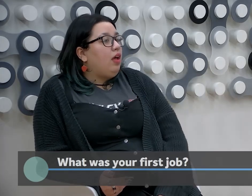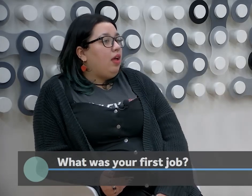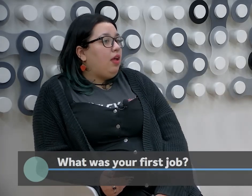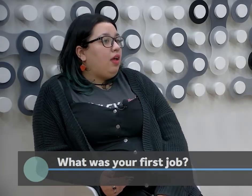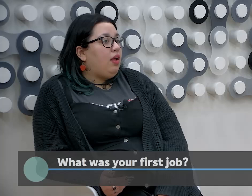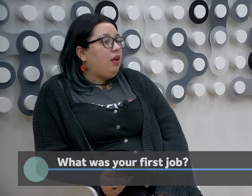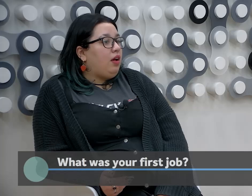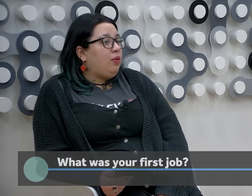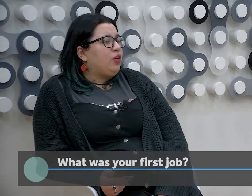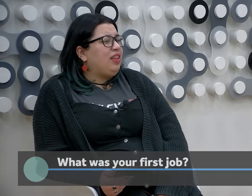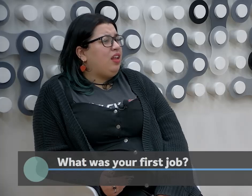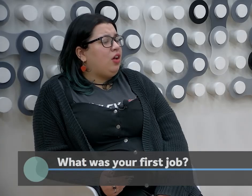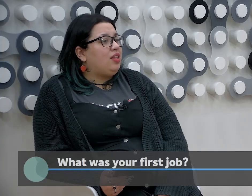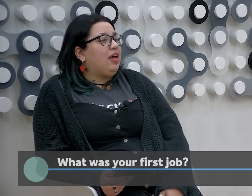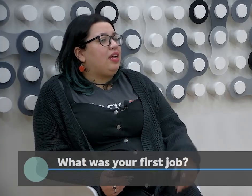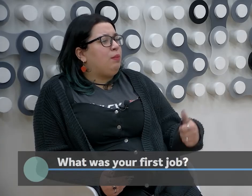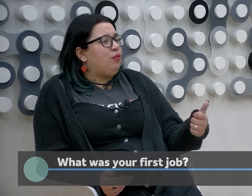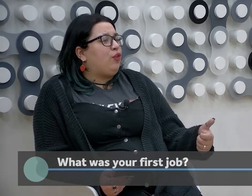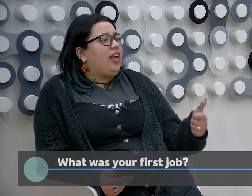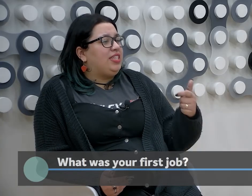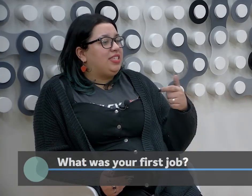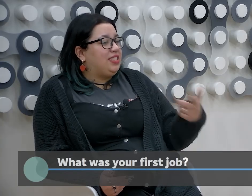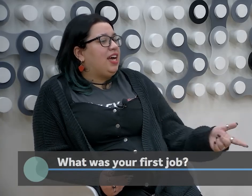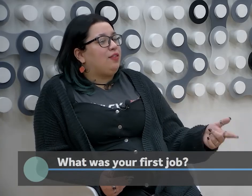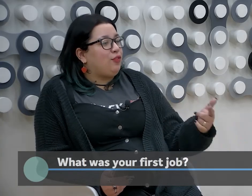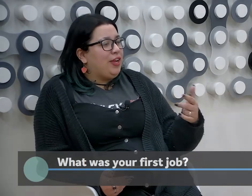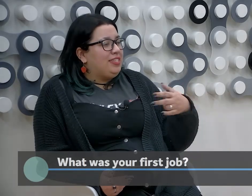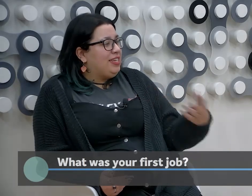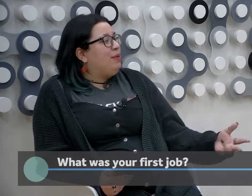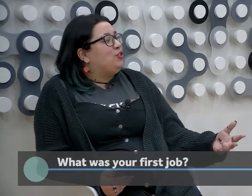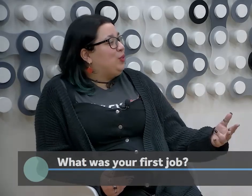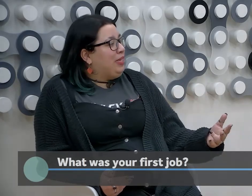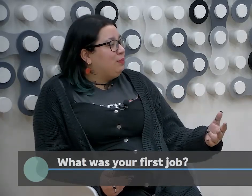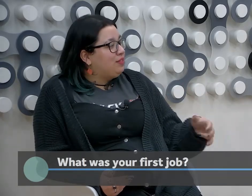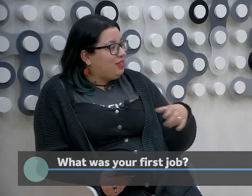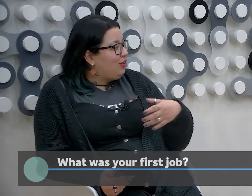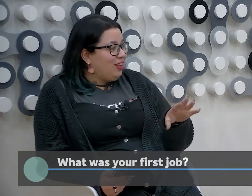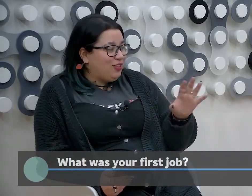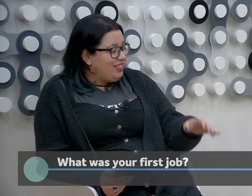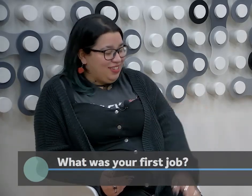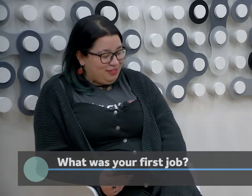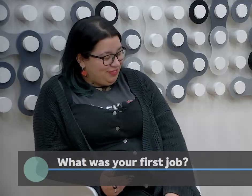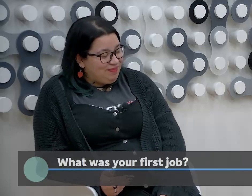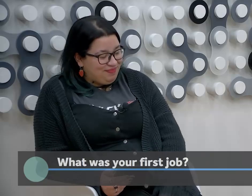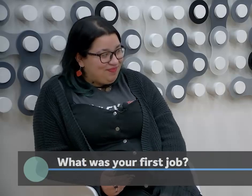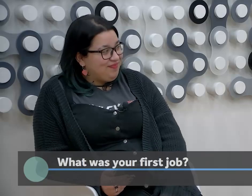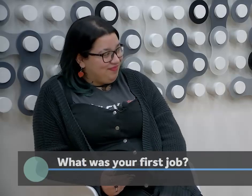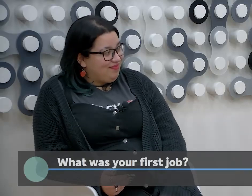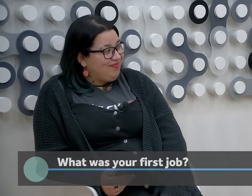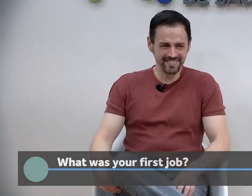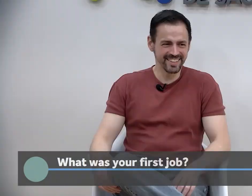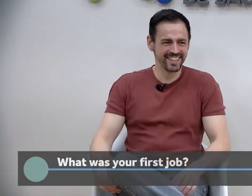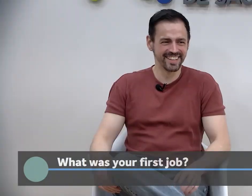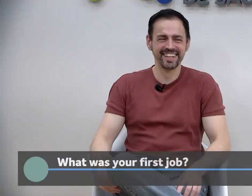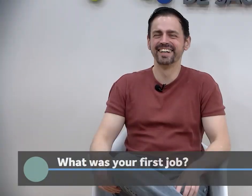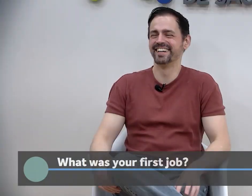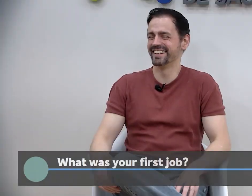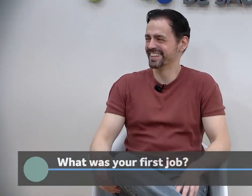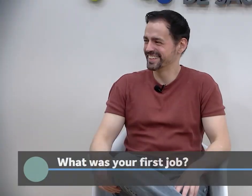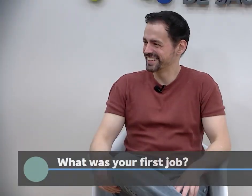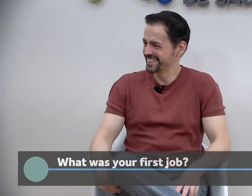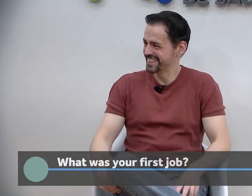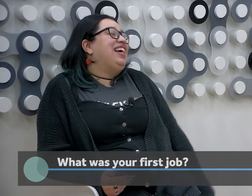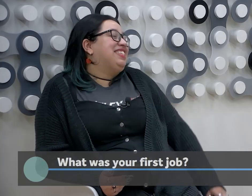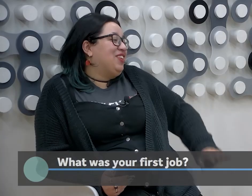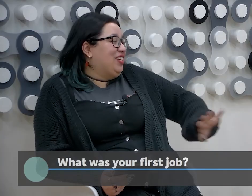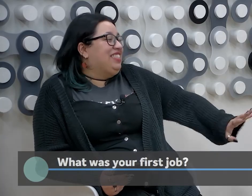there. And I worked at a lot, like Anime Friends, Hisaka Friends, Anime Dreams, all that stuff. All the anime. Yeah,